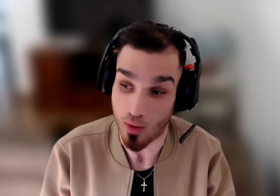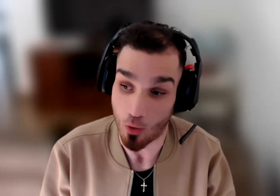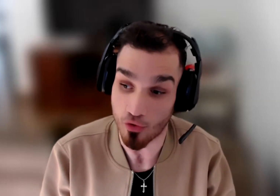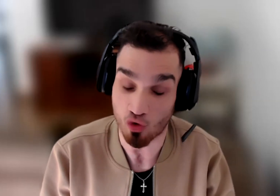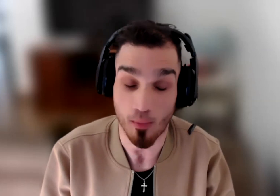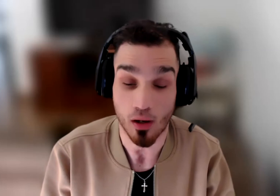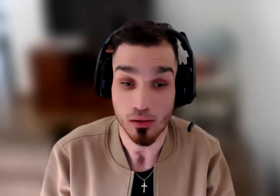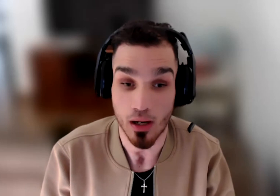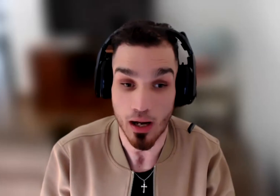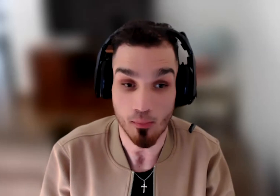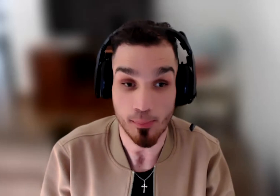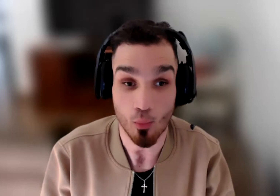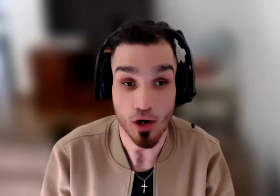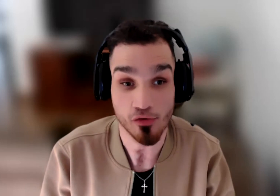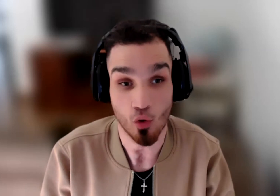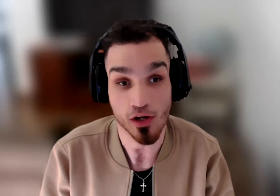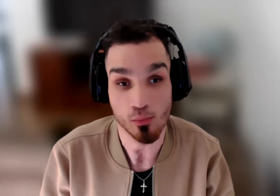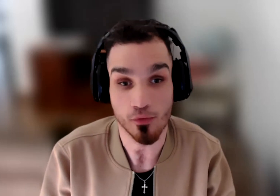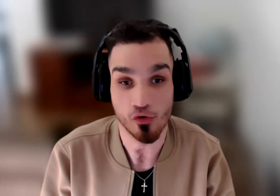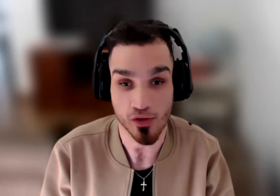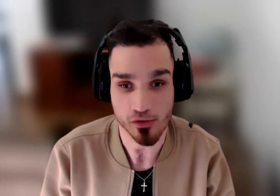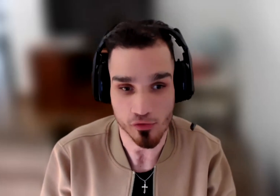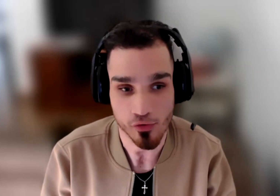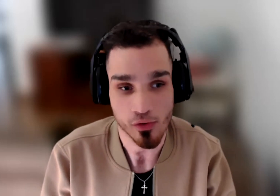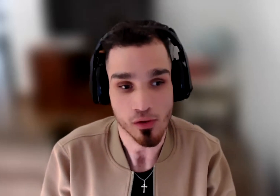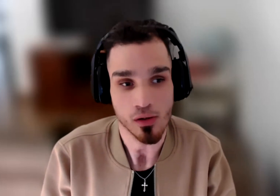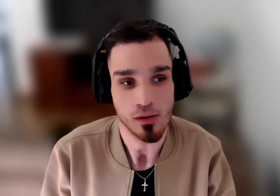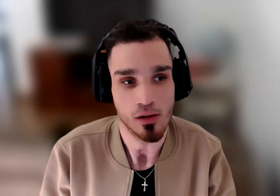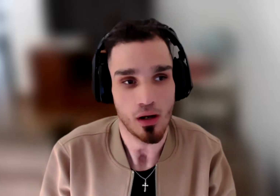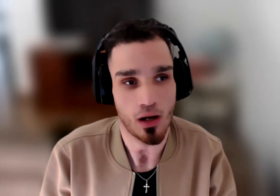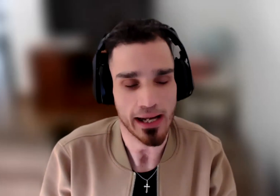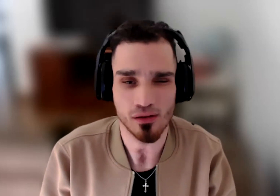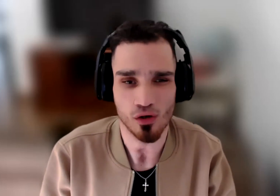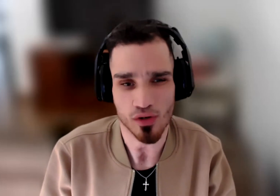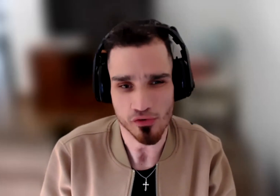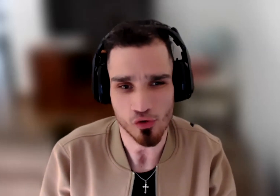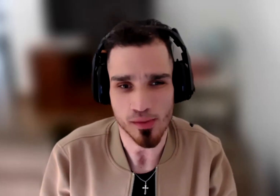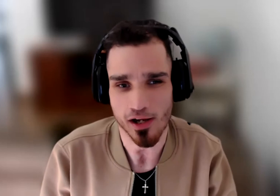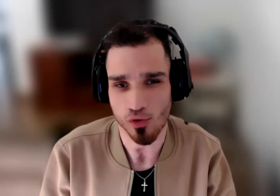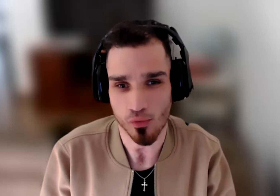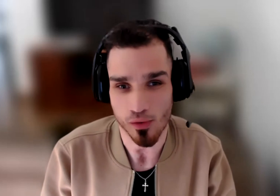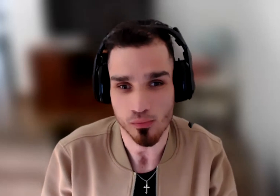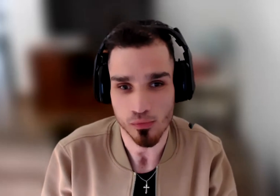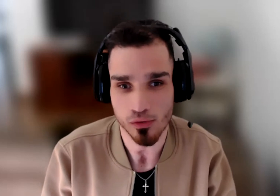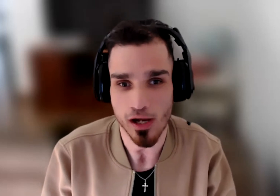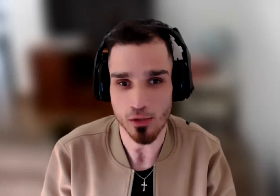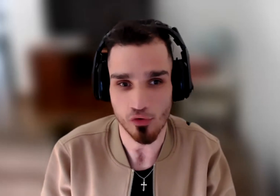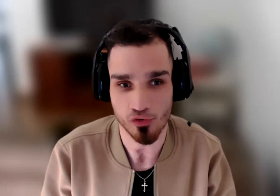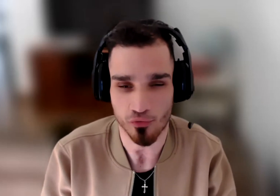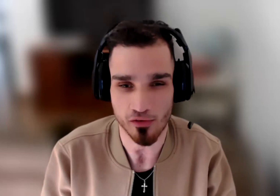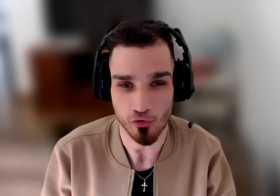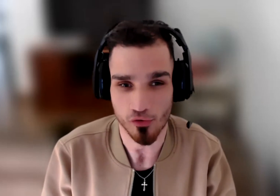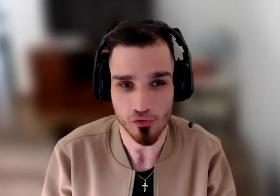this probably goes back to mental health and trauma. But when I saw him with those things, I had no reason to be angry with him. He